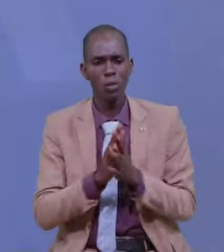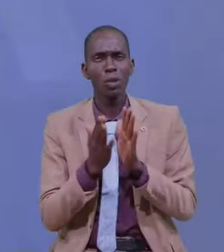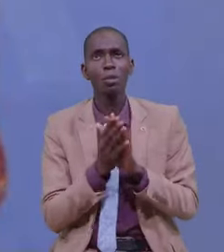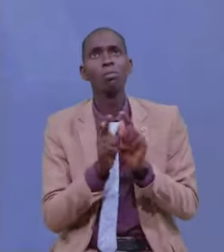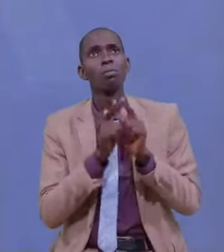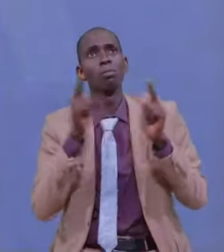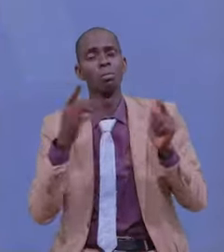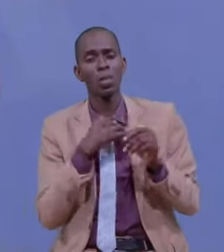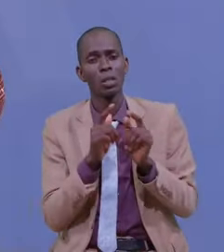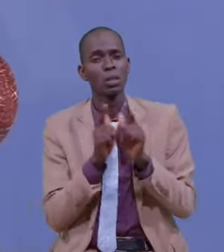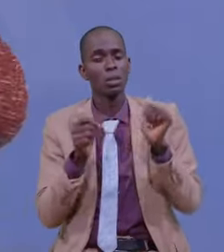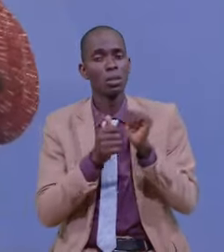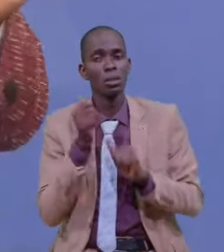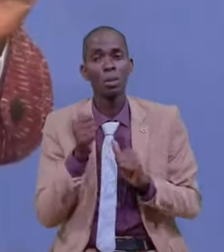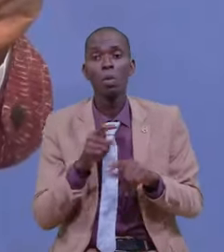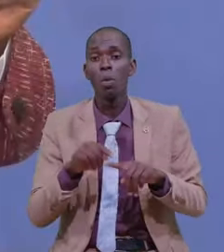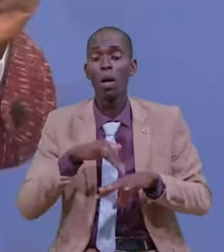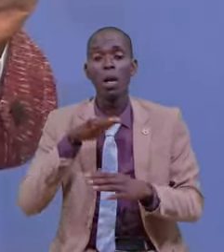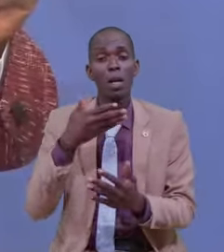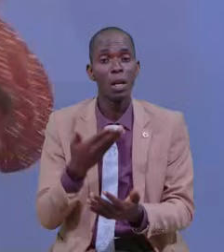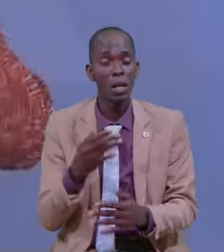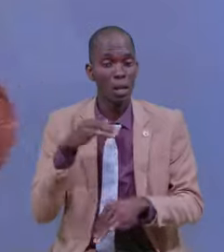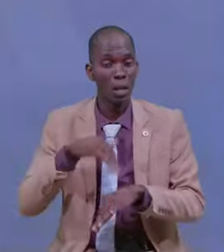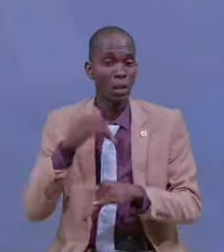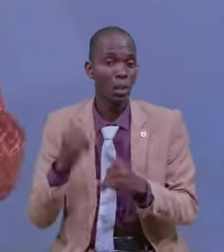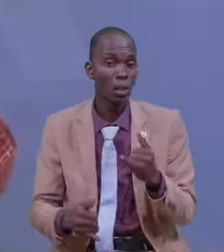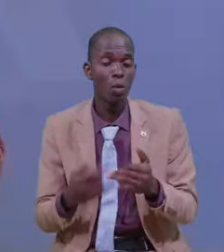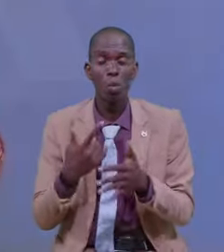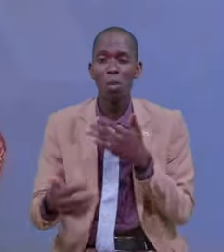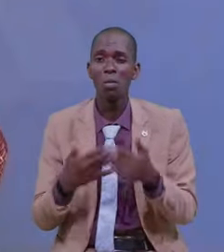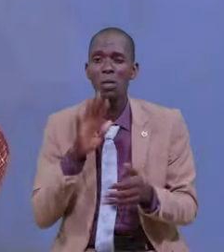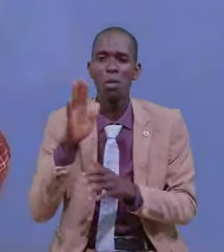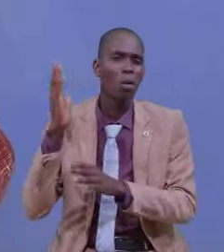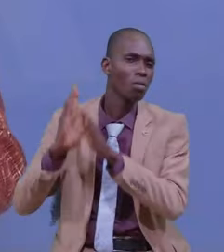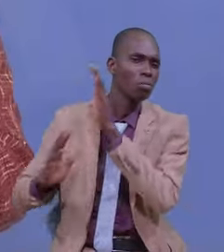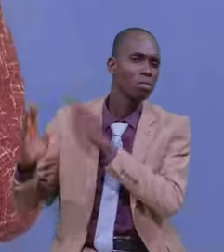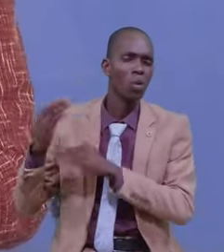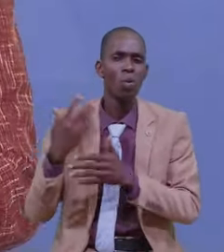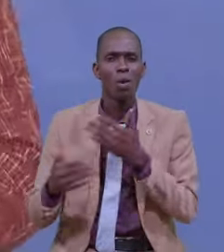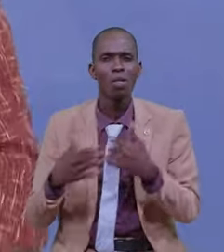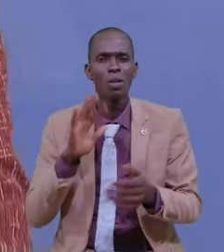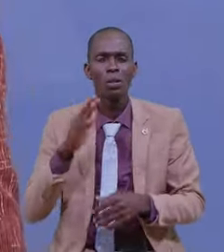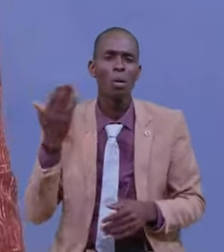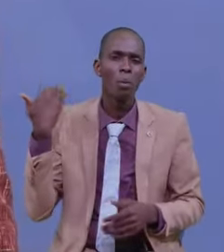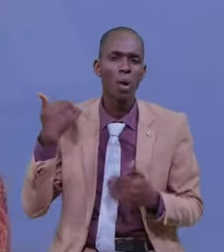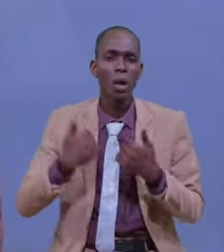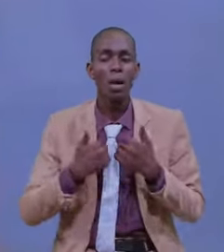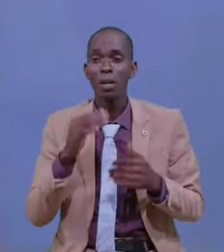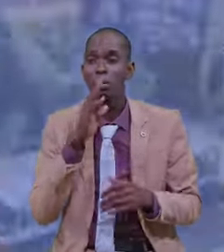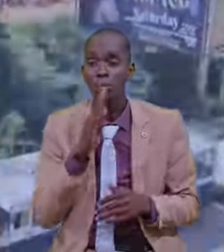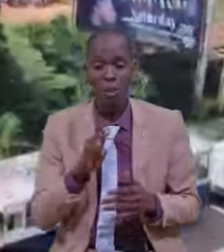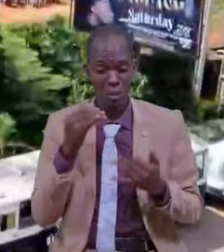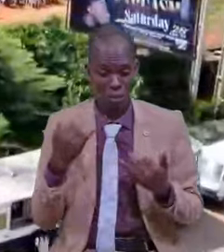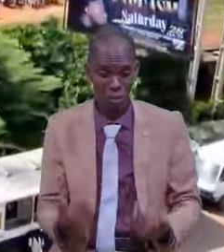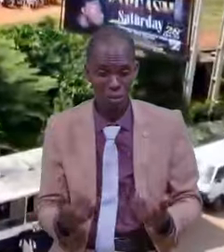eventually, whatever your history is, whatever your past has been, this day,